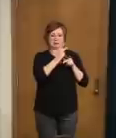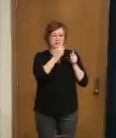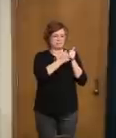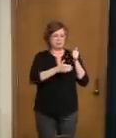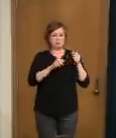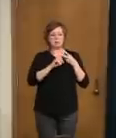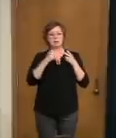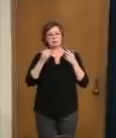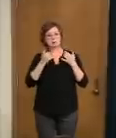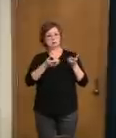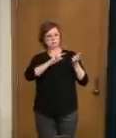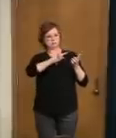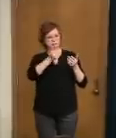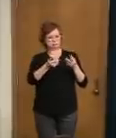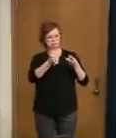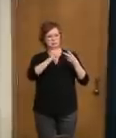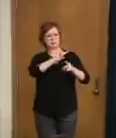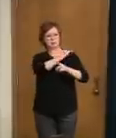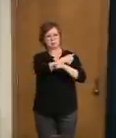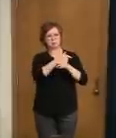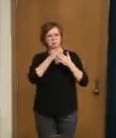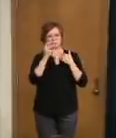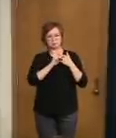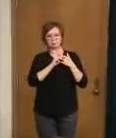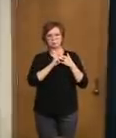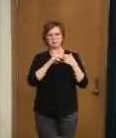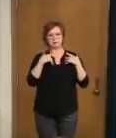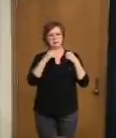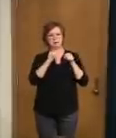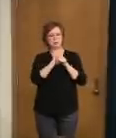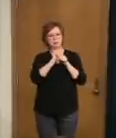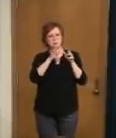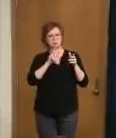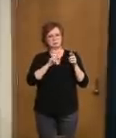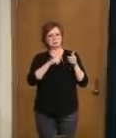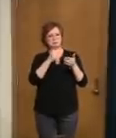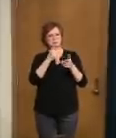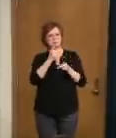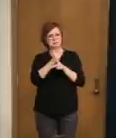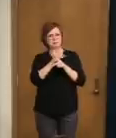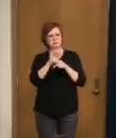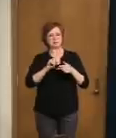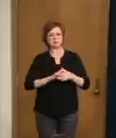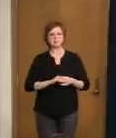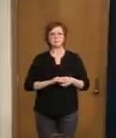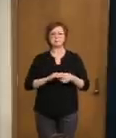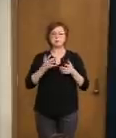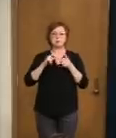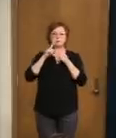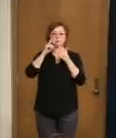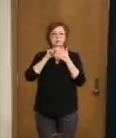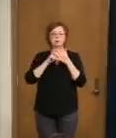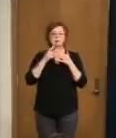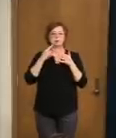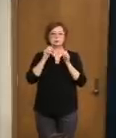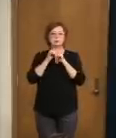support our immunization program provincially. I'd like to acknowledge, with respect to our immunization program, we continue to strengthen our vaccine